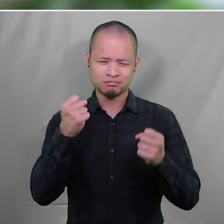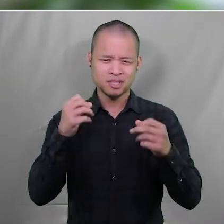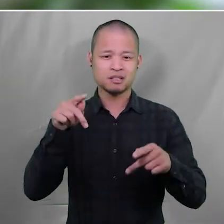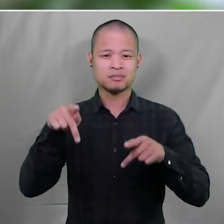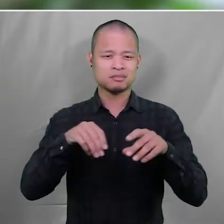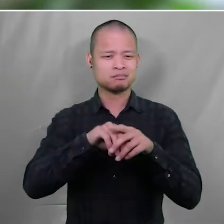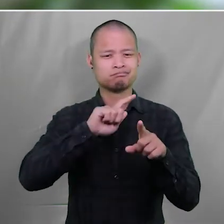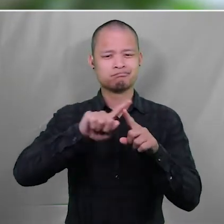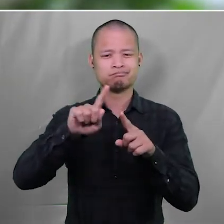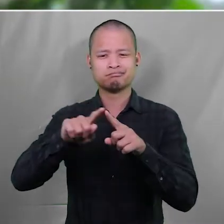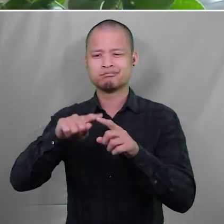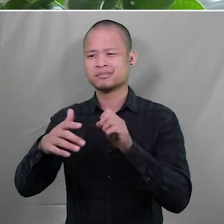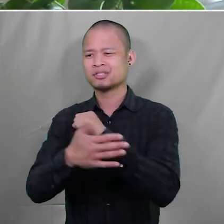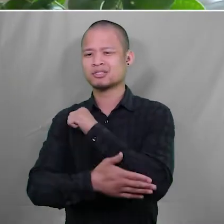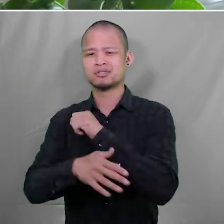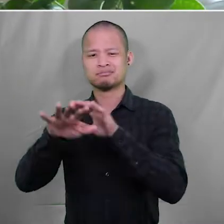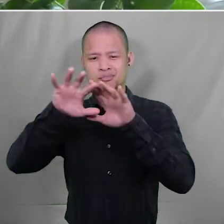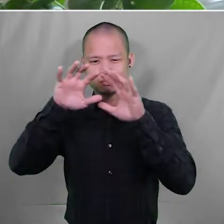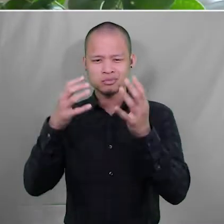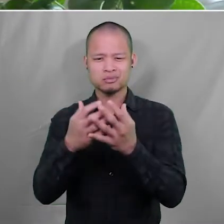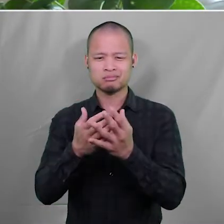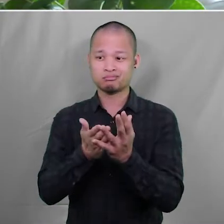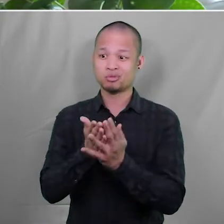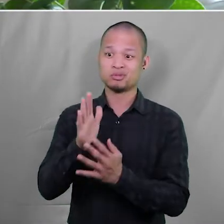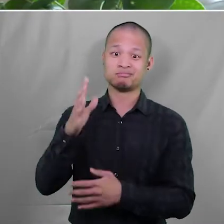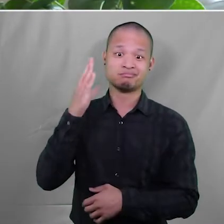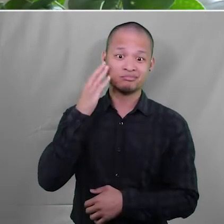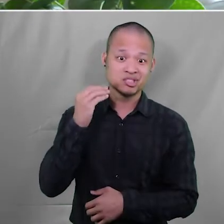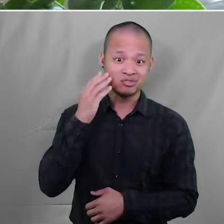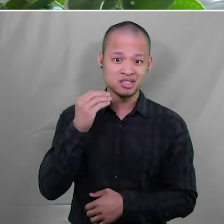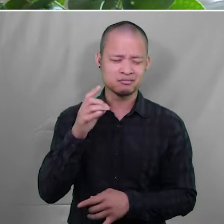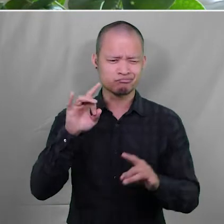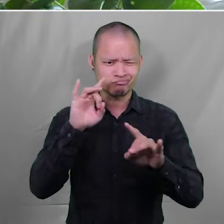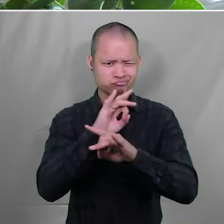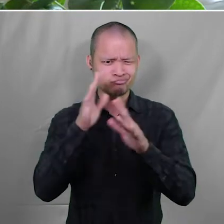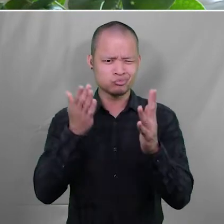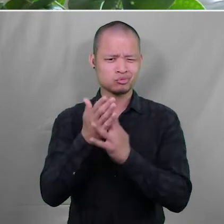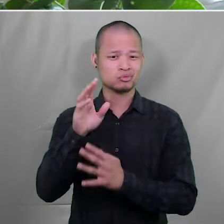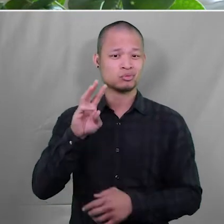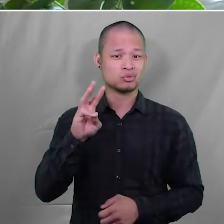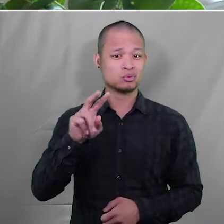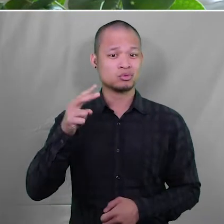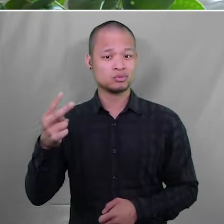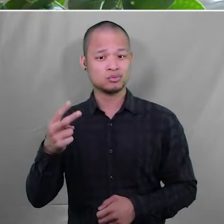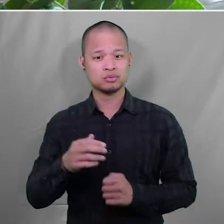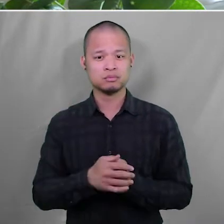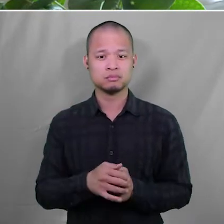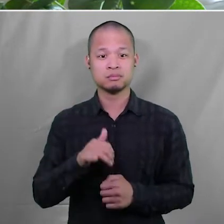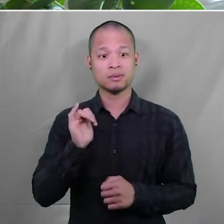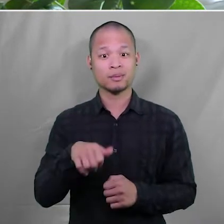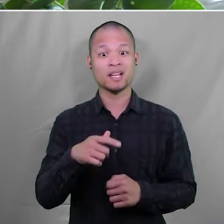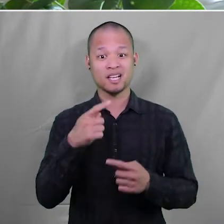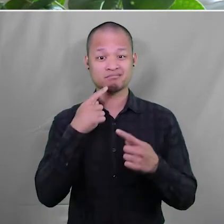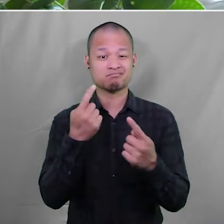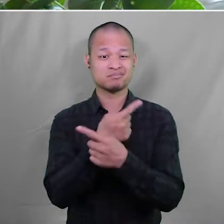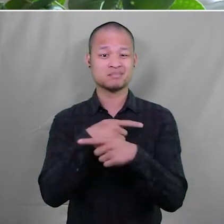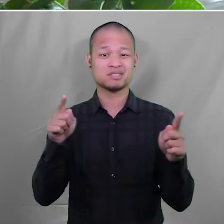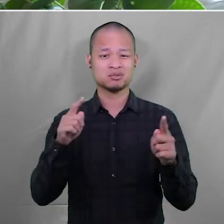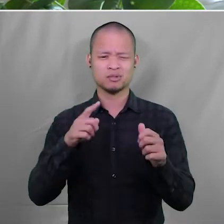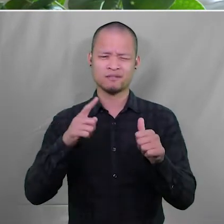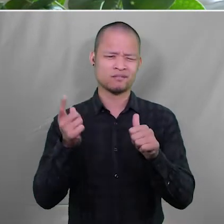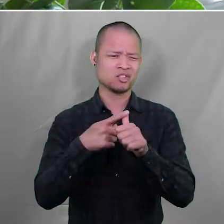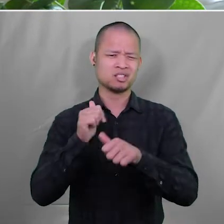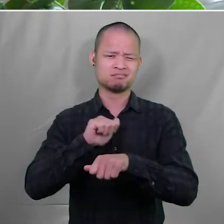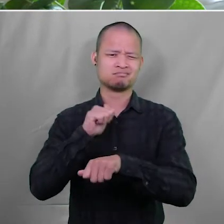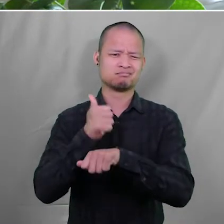of countries throughout the world following the horrors and atrocities of the Second World War. The declaration was a first of its kind,